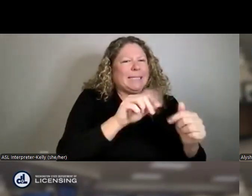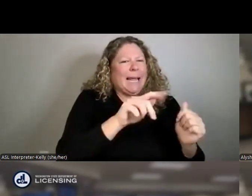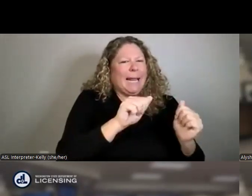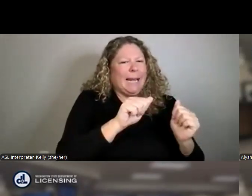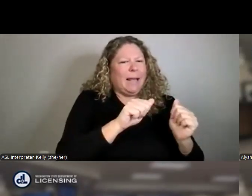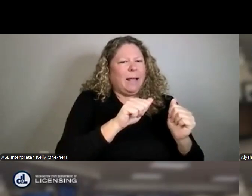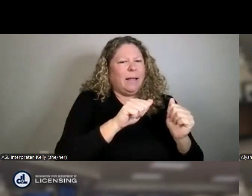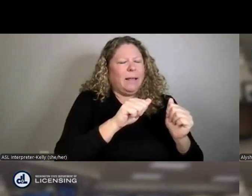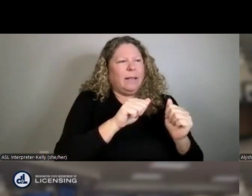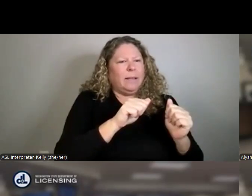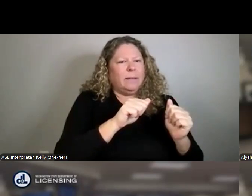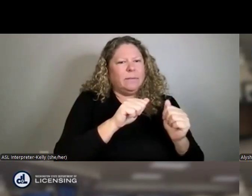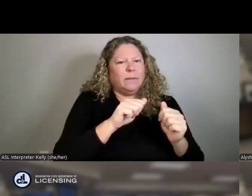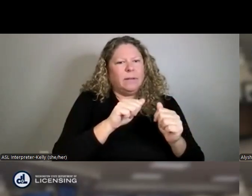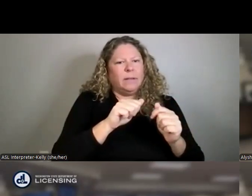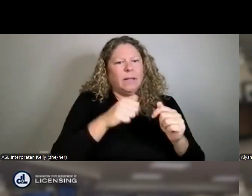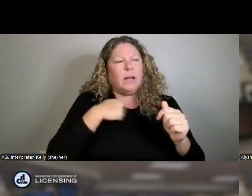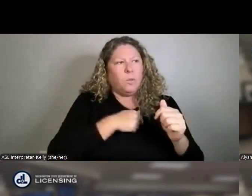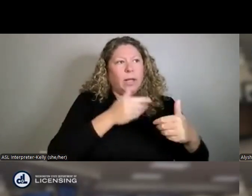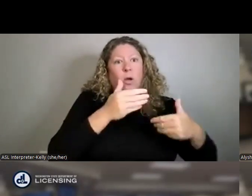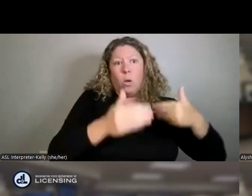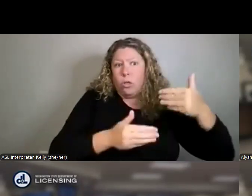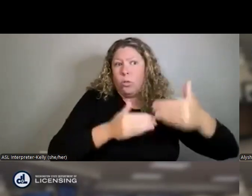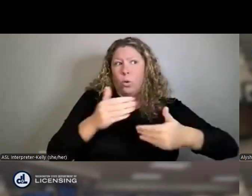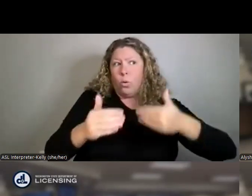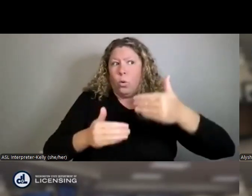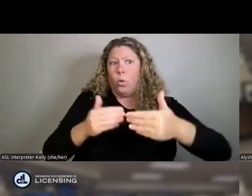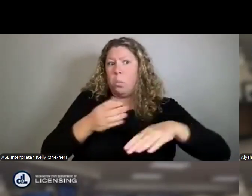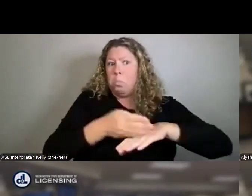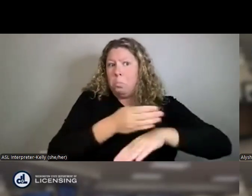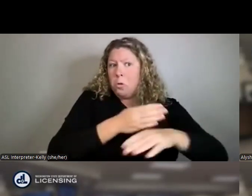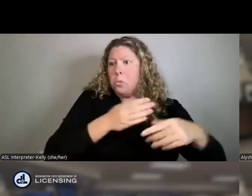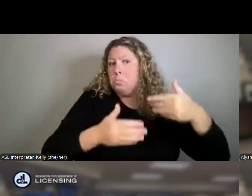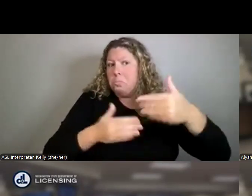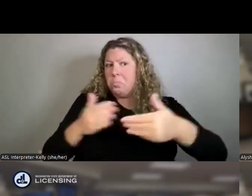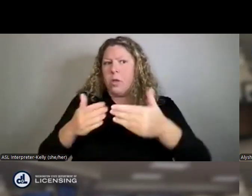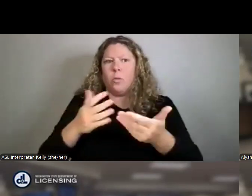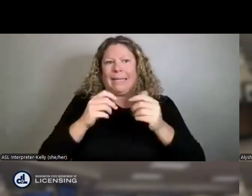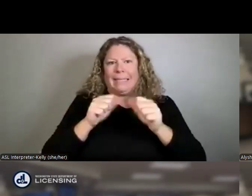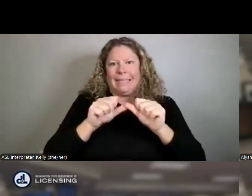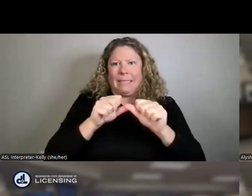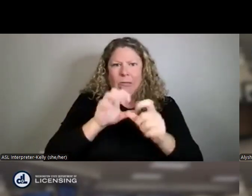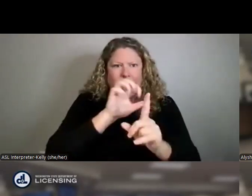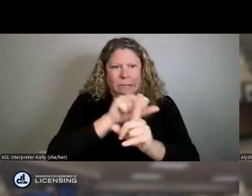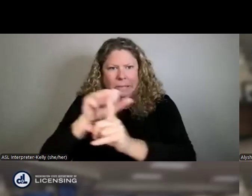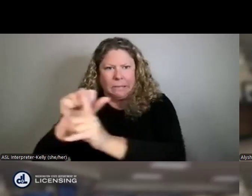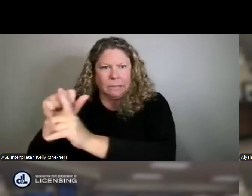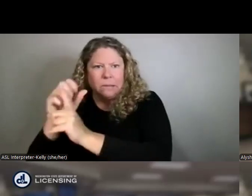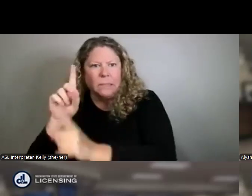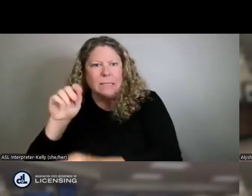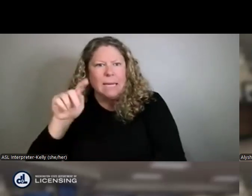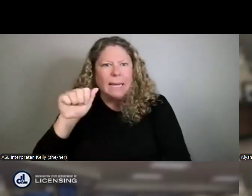gathered the data as we moved through the process. And that's everything from time